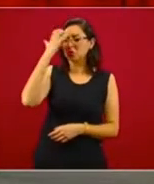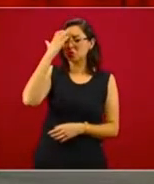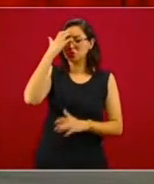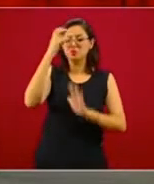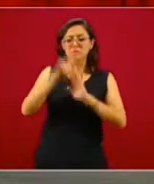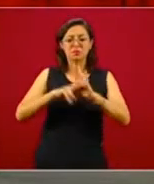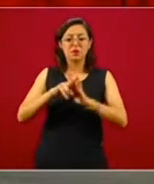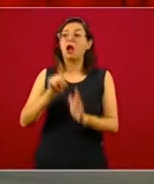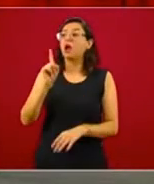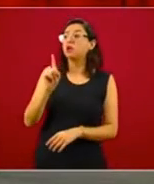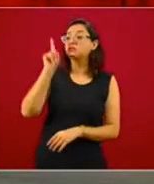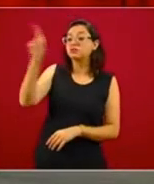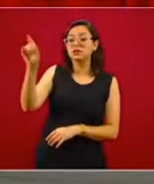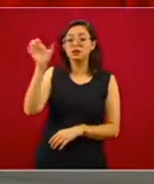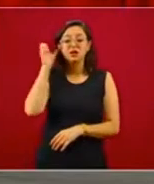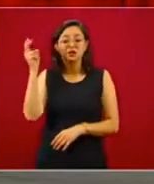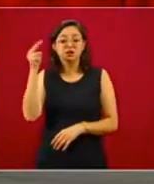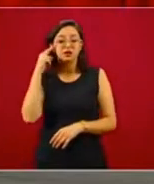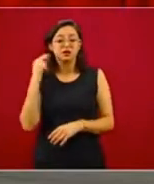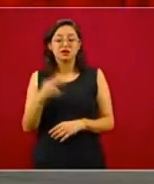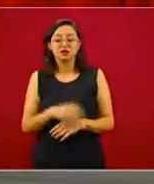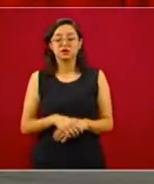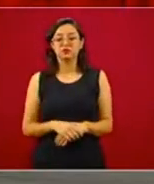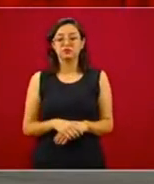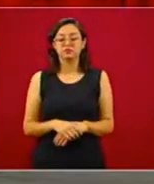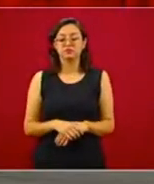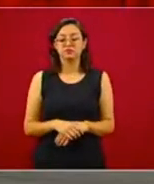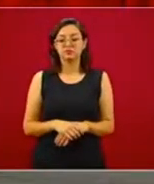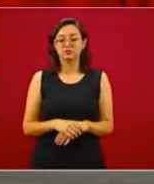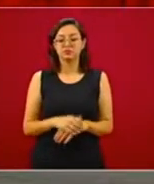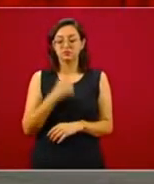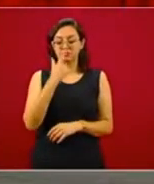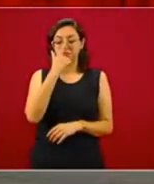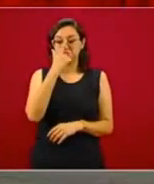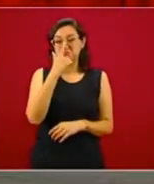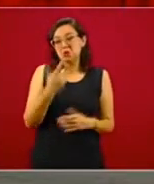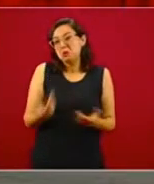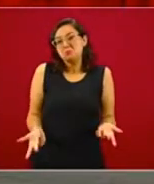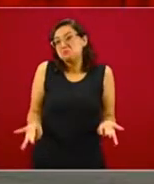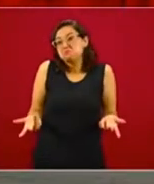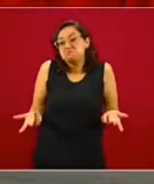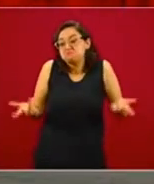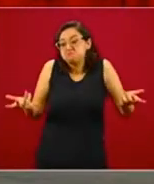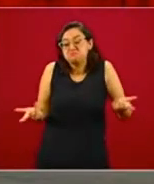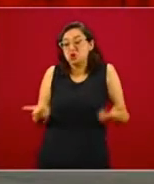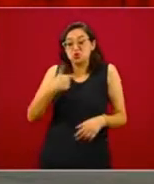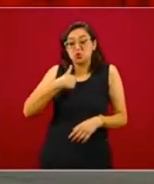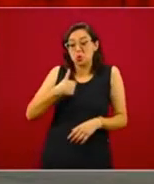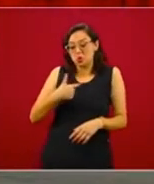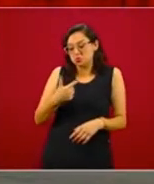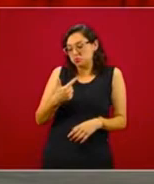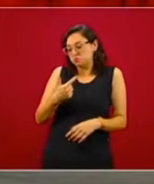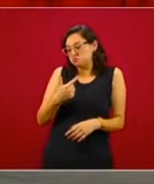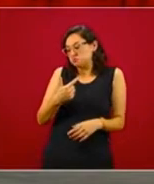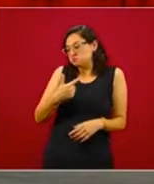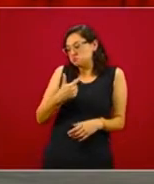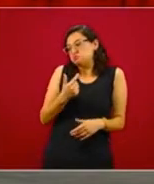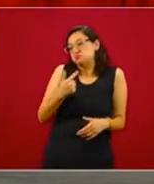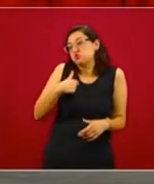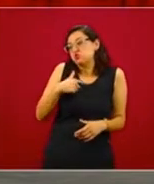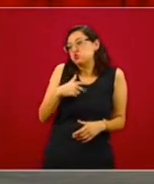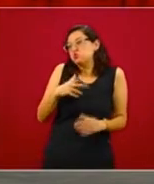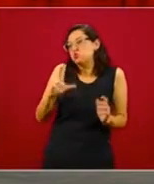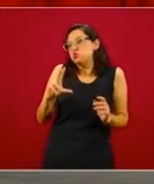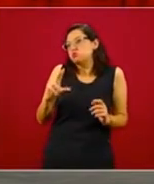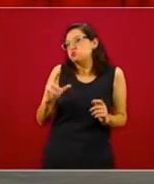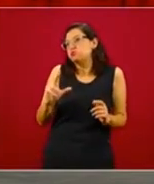receiving. Yes, I know about that video. Yes, this is in China, sir. And I'm not going to ask